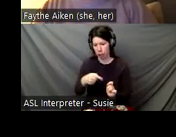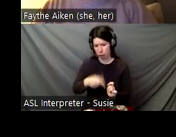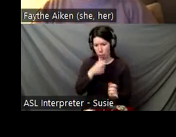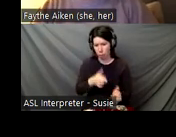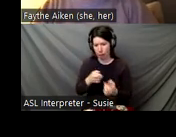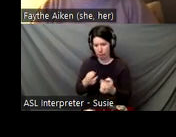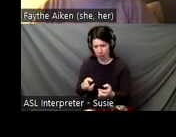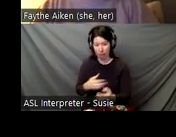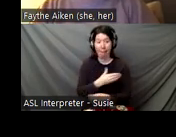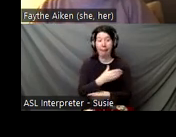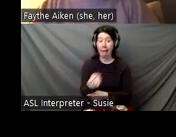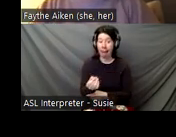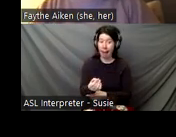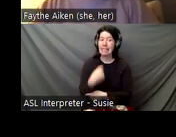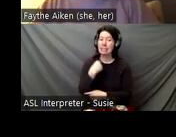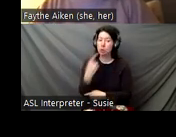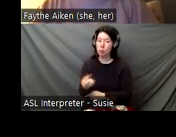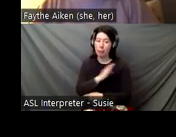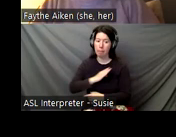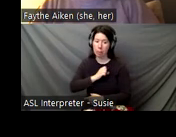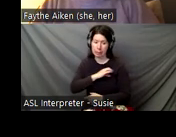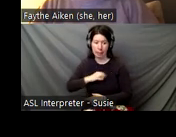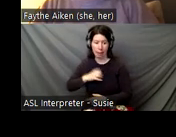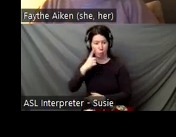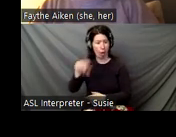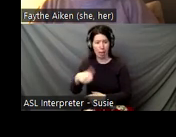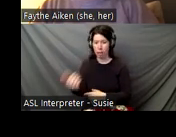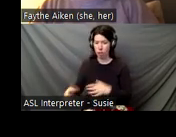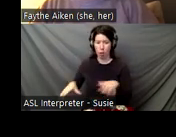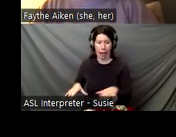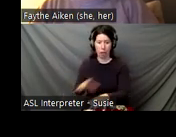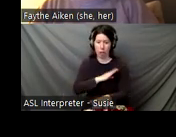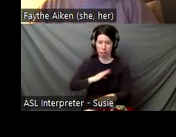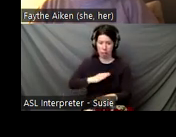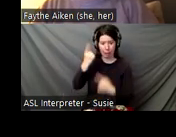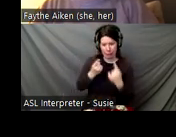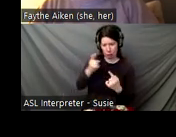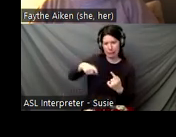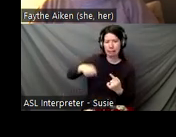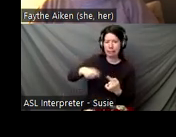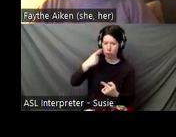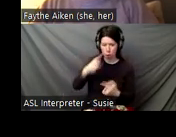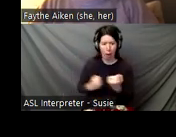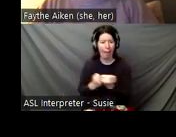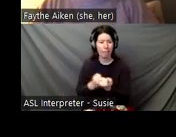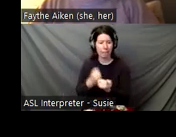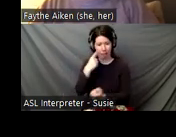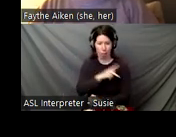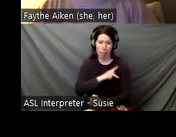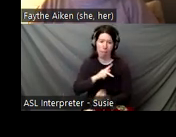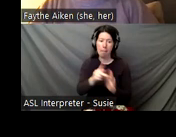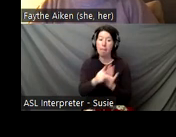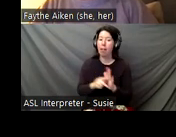recommended and direct the board staff on any additional action the board considers necessary to advocate for the